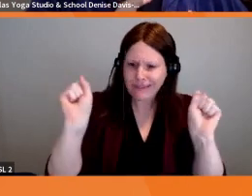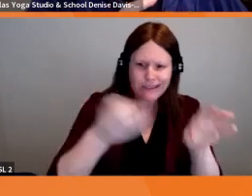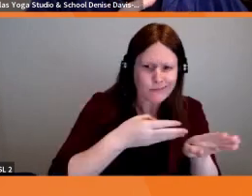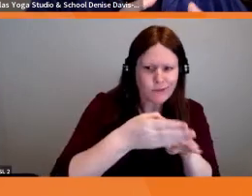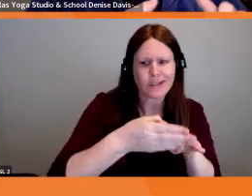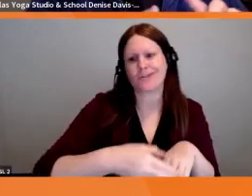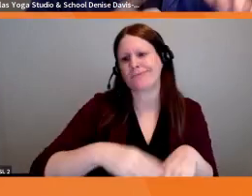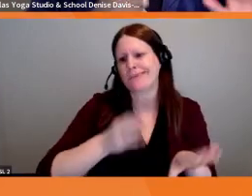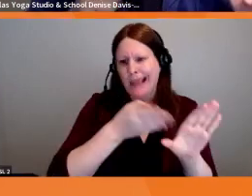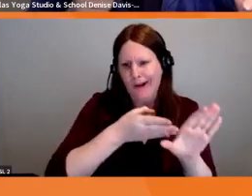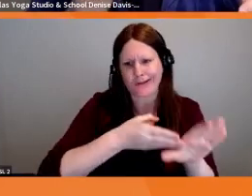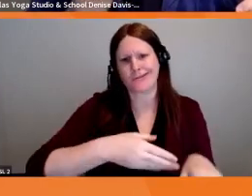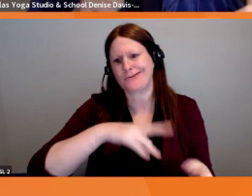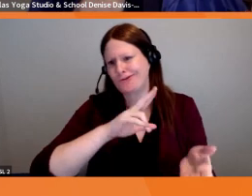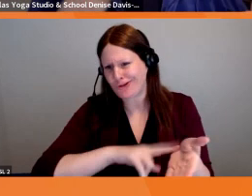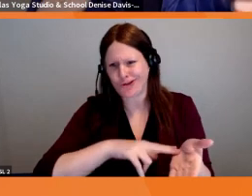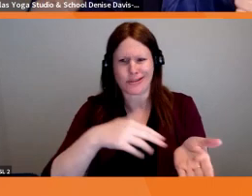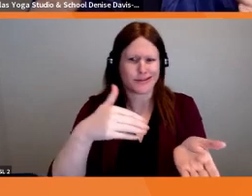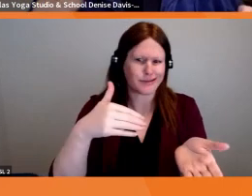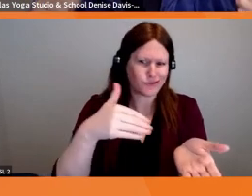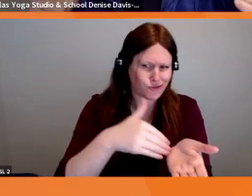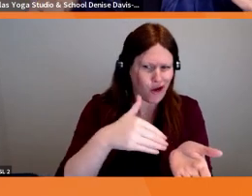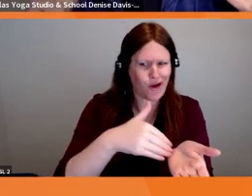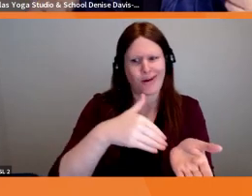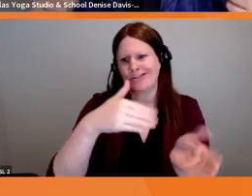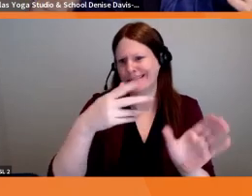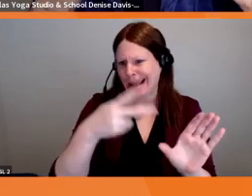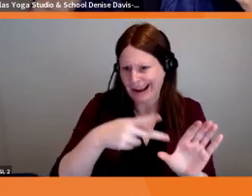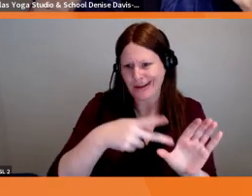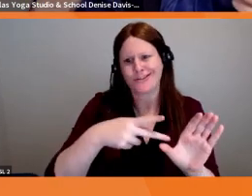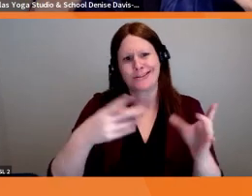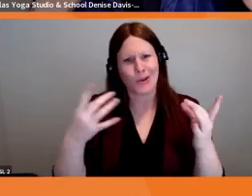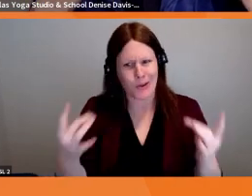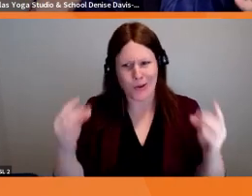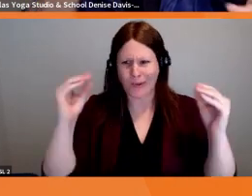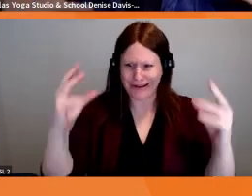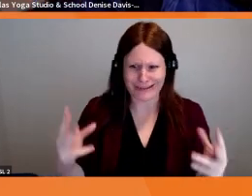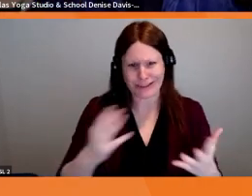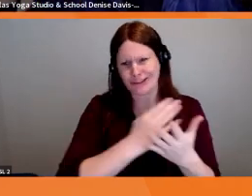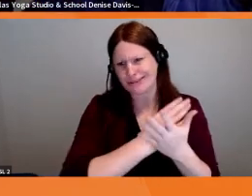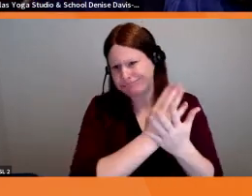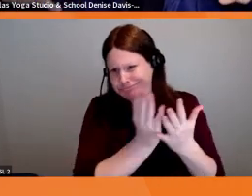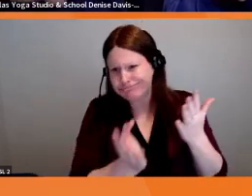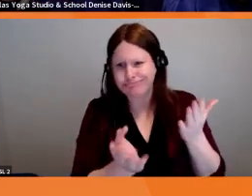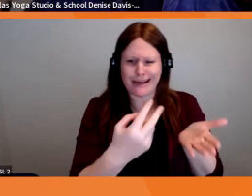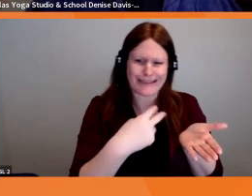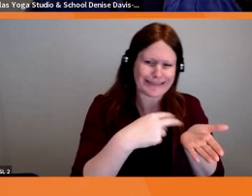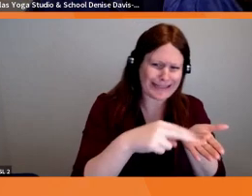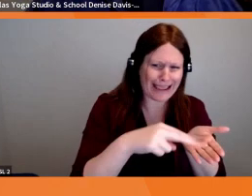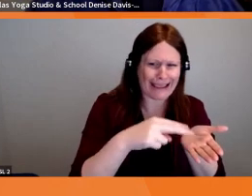training, nurses, doctors, psychologists, psychiatrists, yoga teachers, Qigong, dance. There was